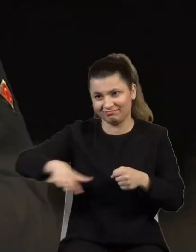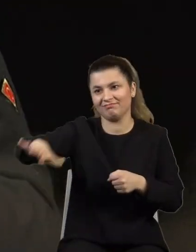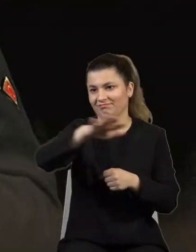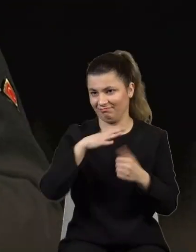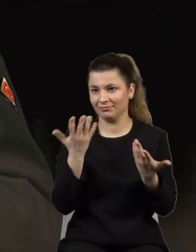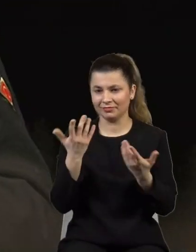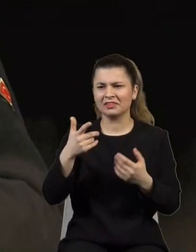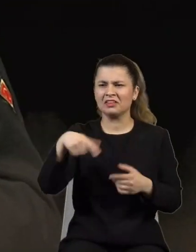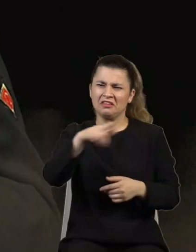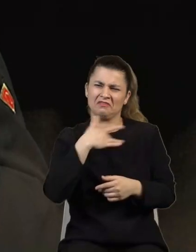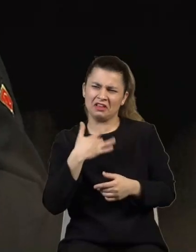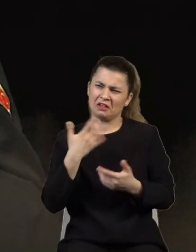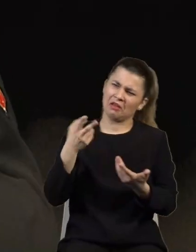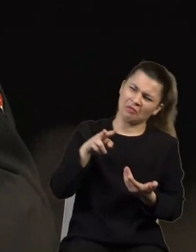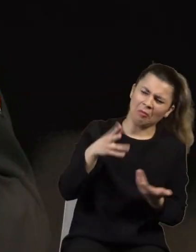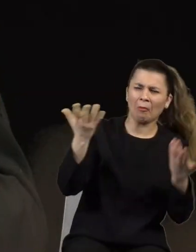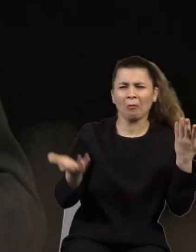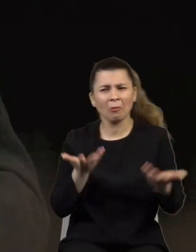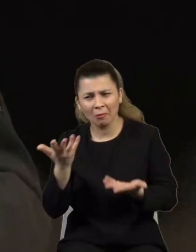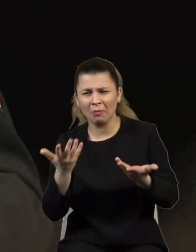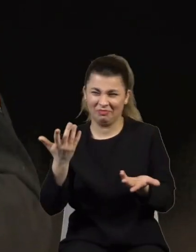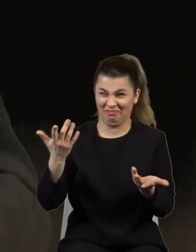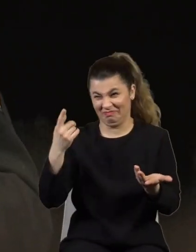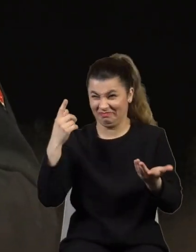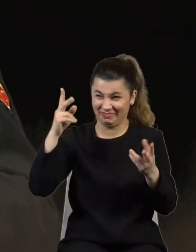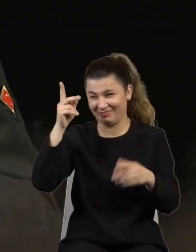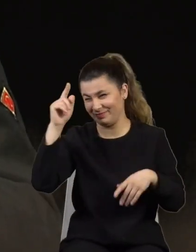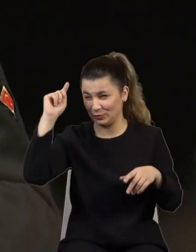is the barriers that we face.